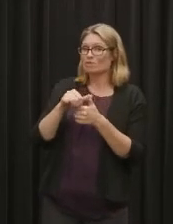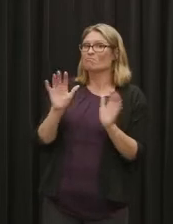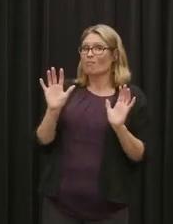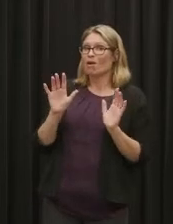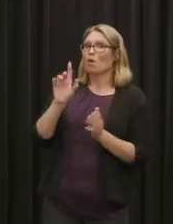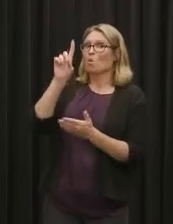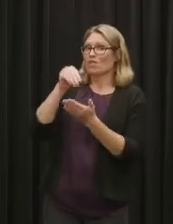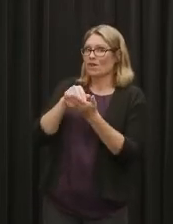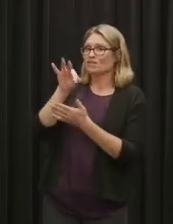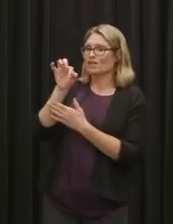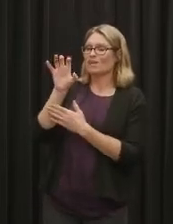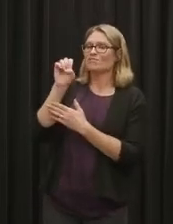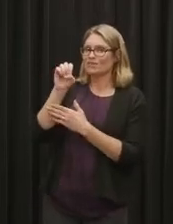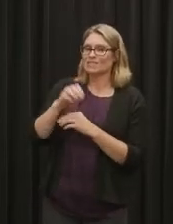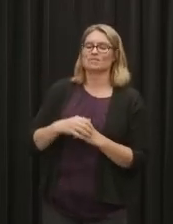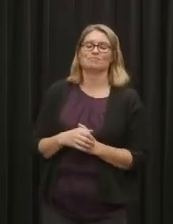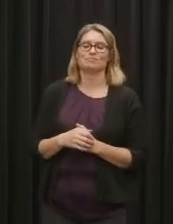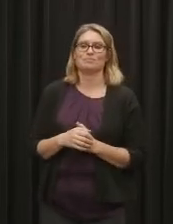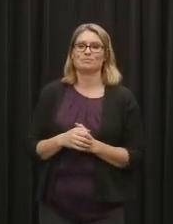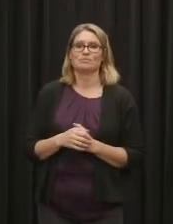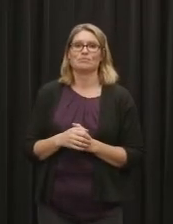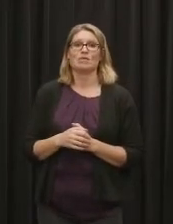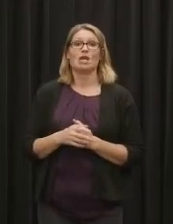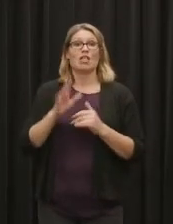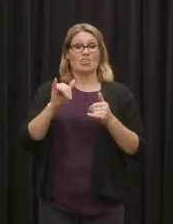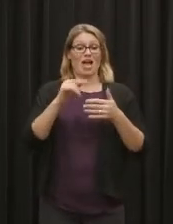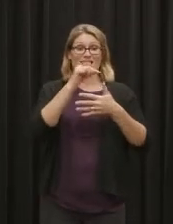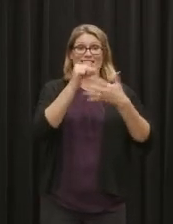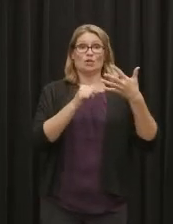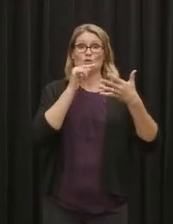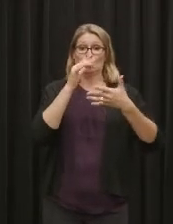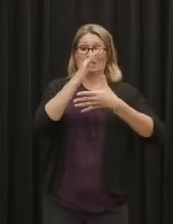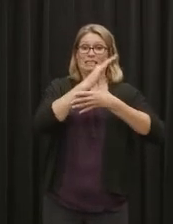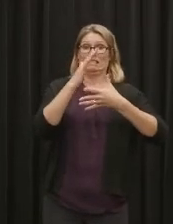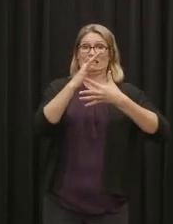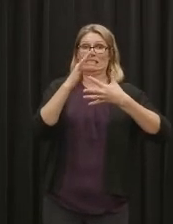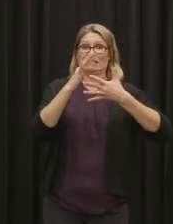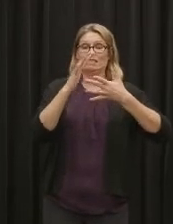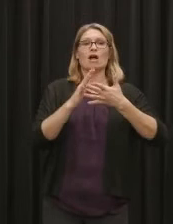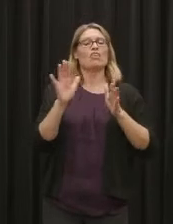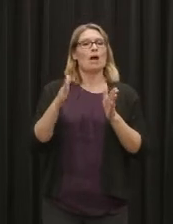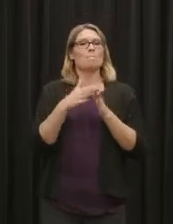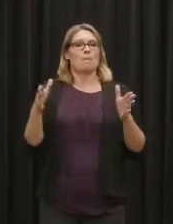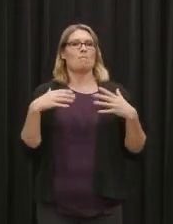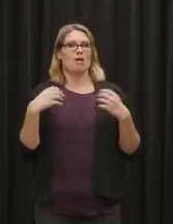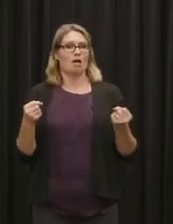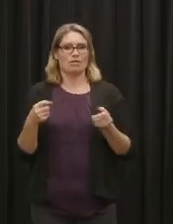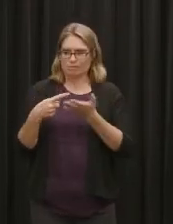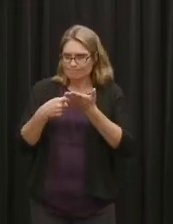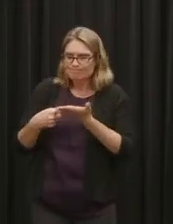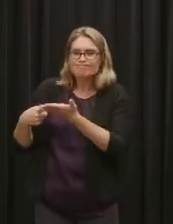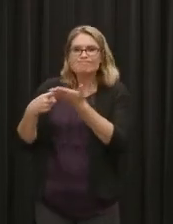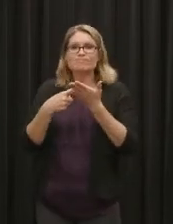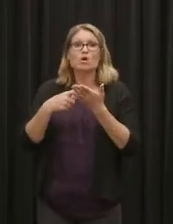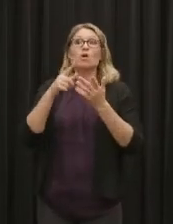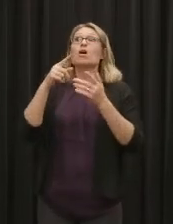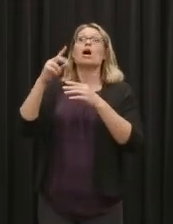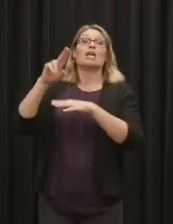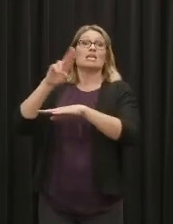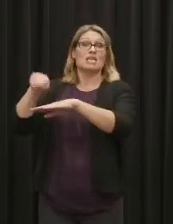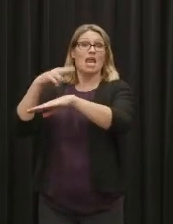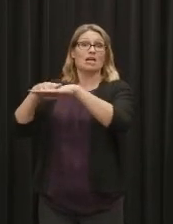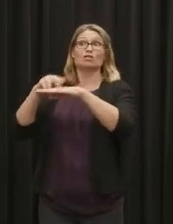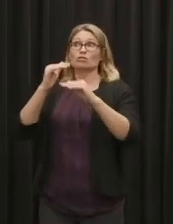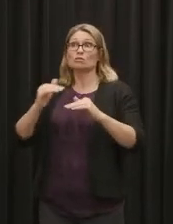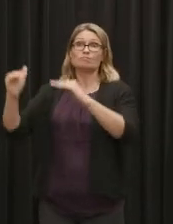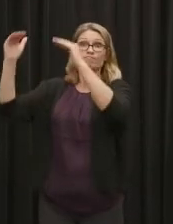vaccines, doses. So the priority list was derived with public health consultation at the national level and the local